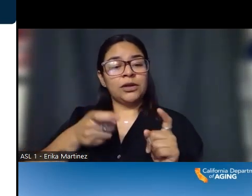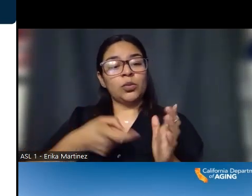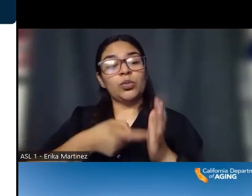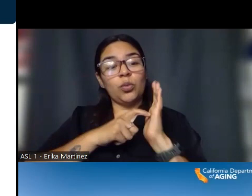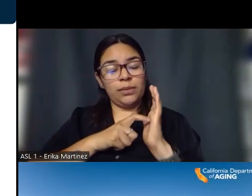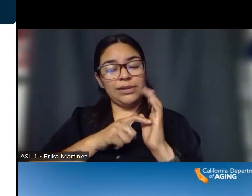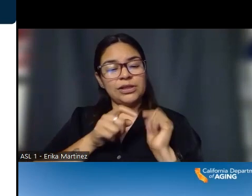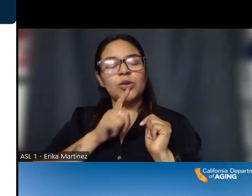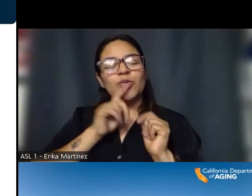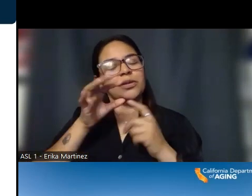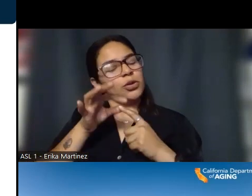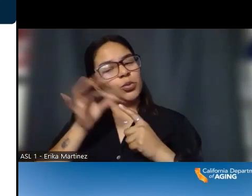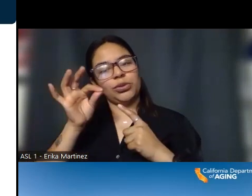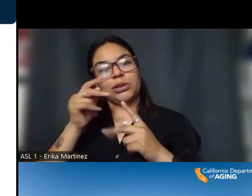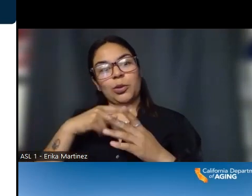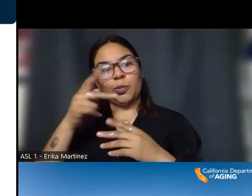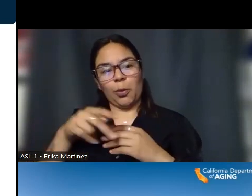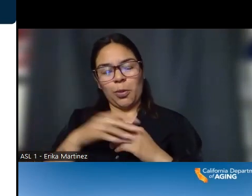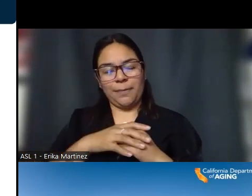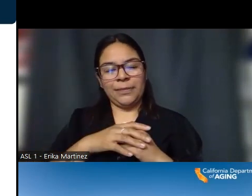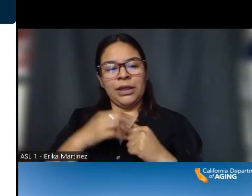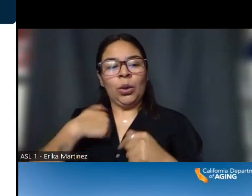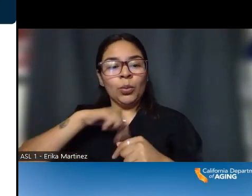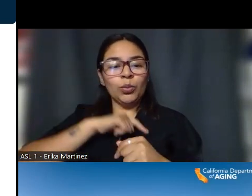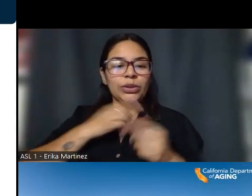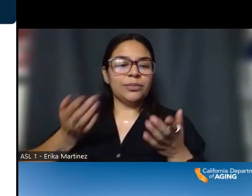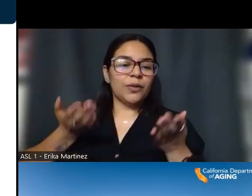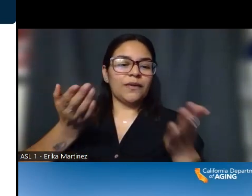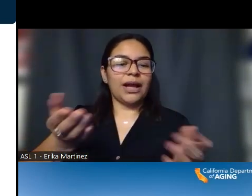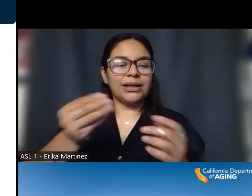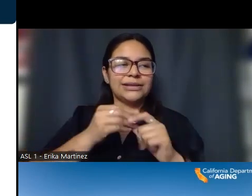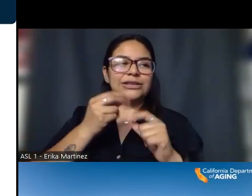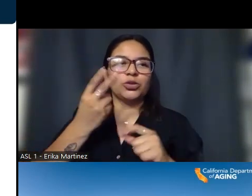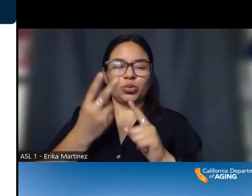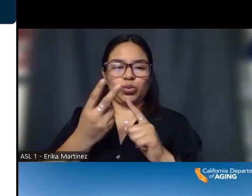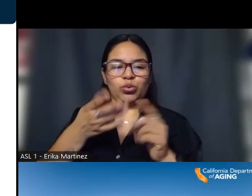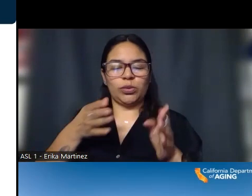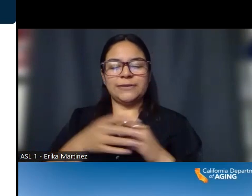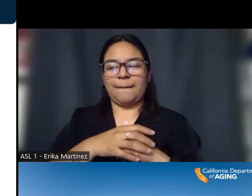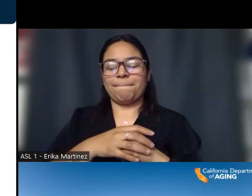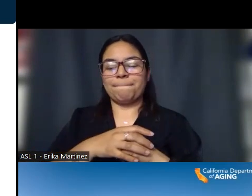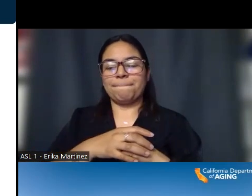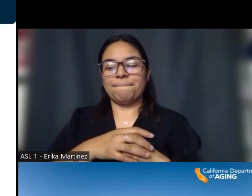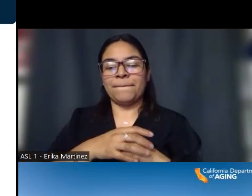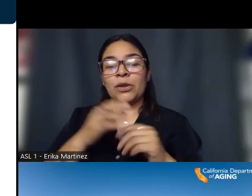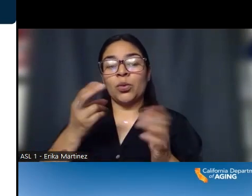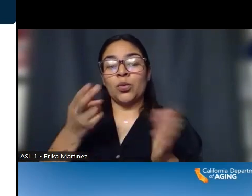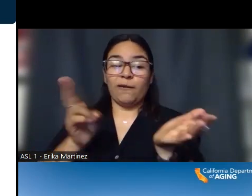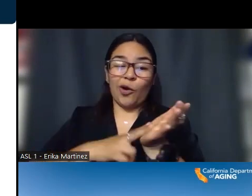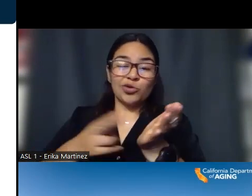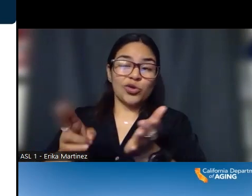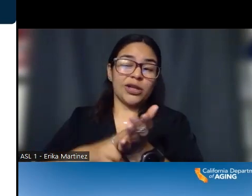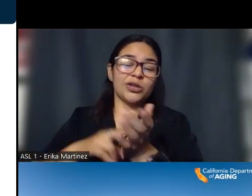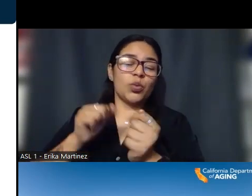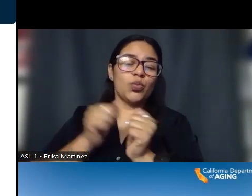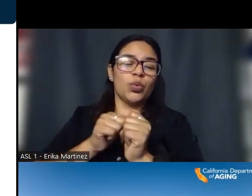unique program at CDA. We actually provide the service in two ways. We have contracted providers that provide